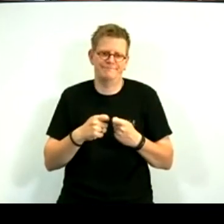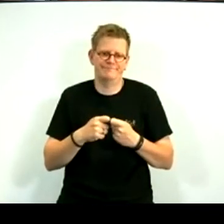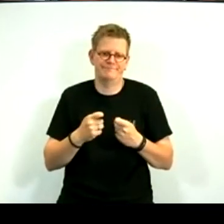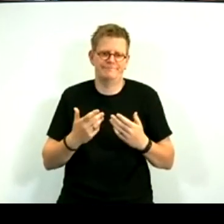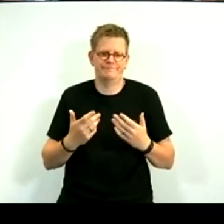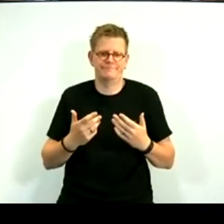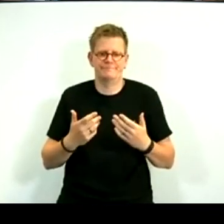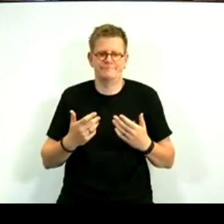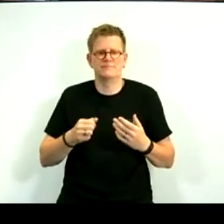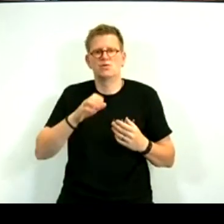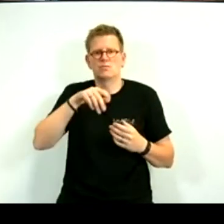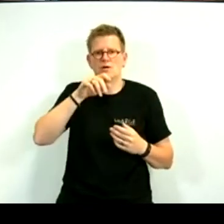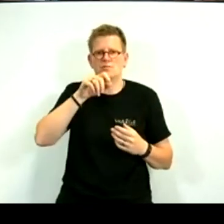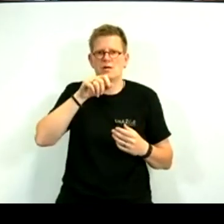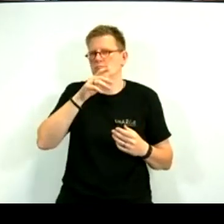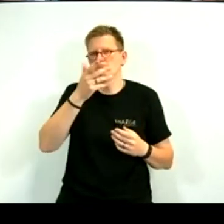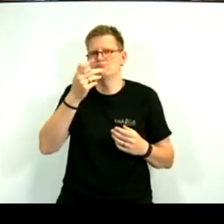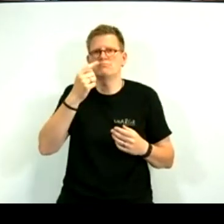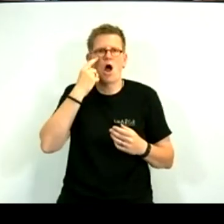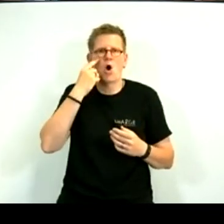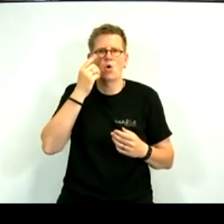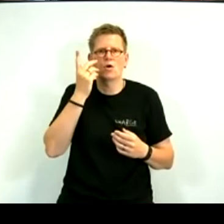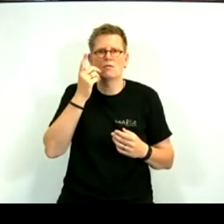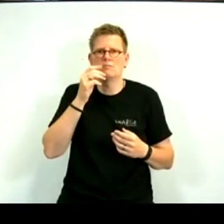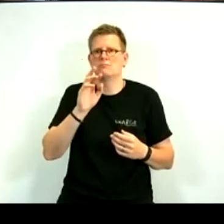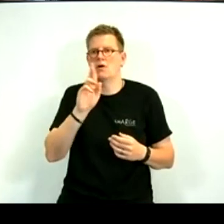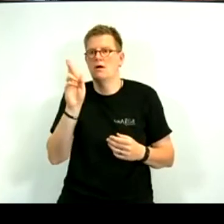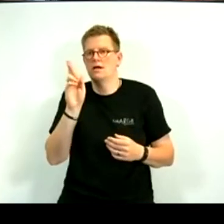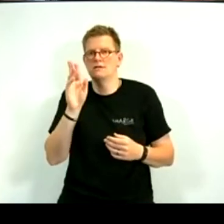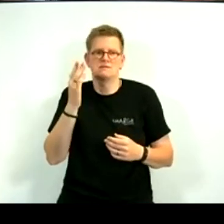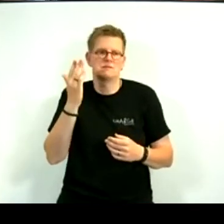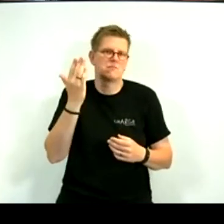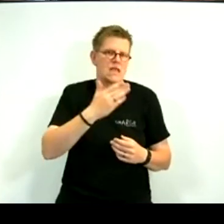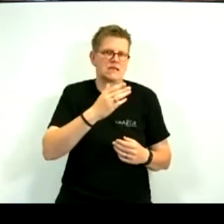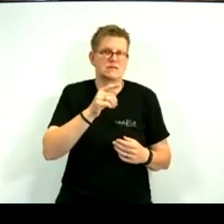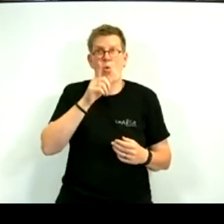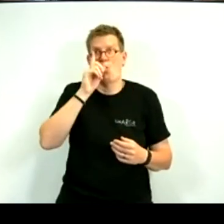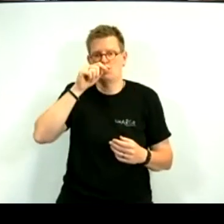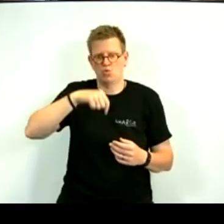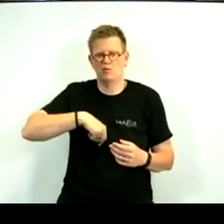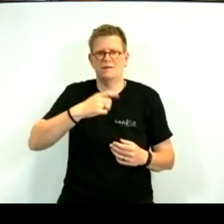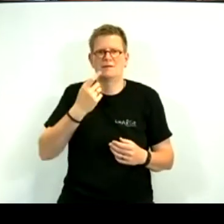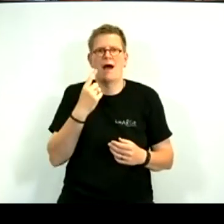side, or round in a circle without moving our head, just moving the eyeball.